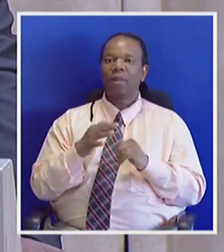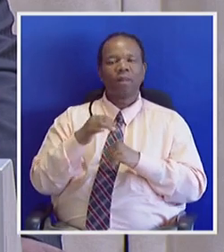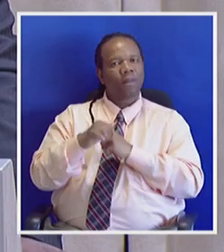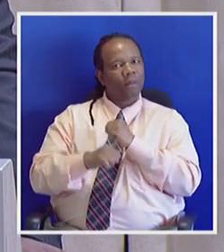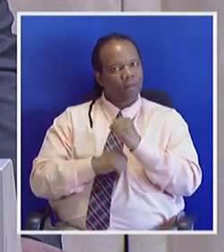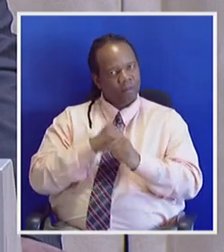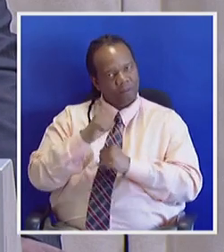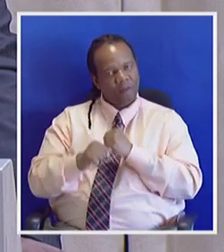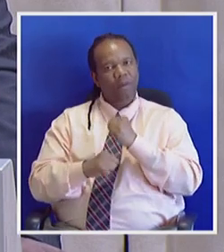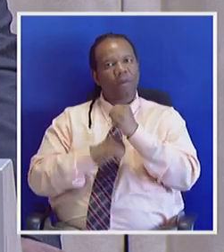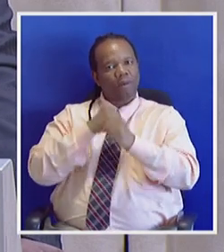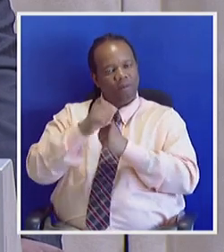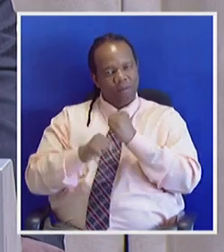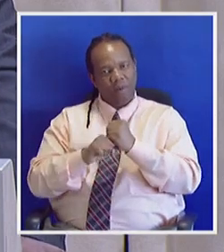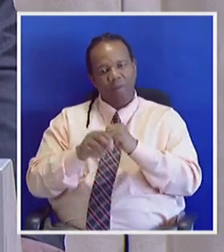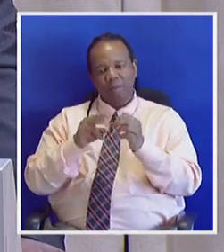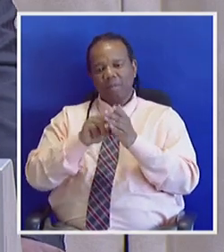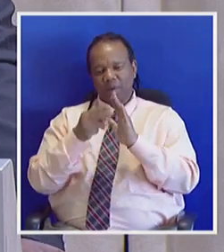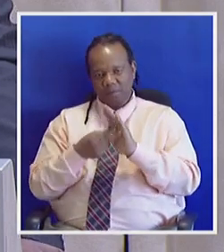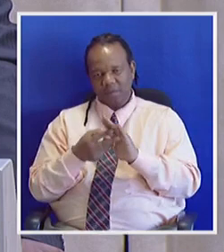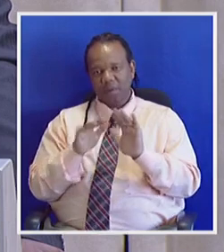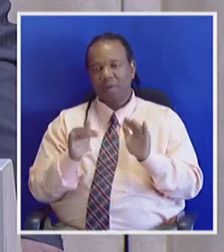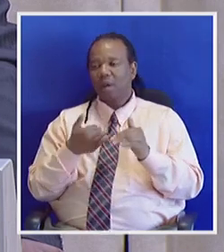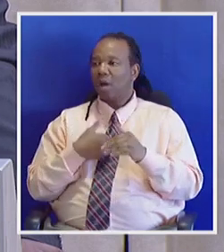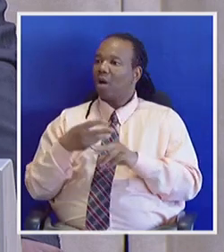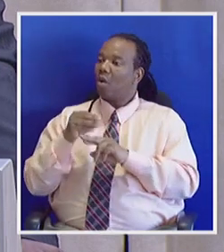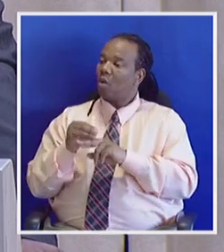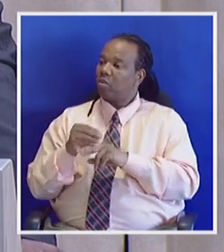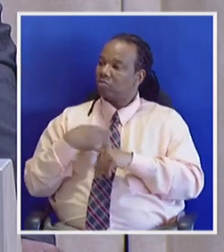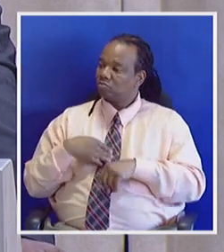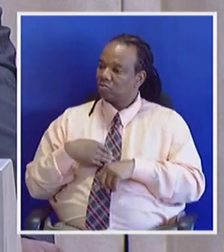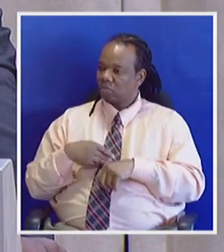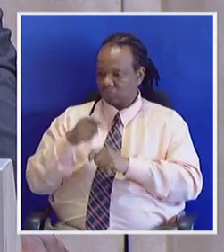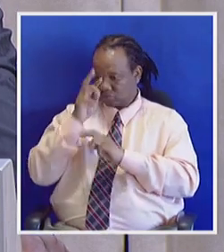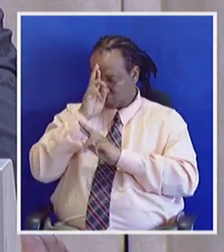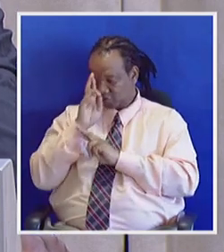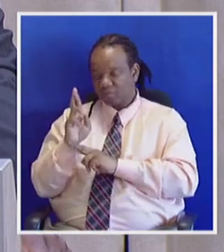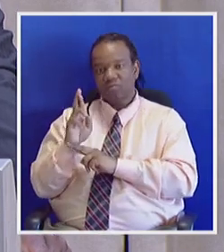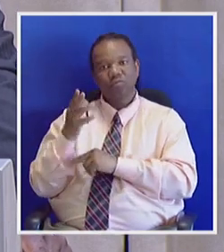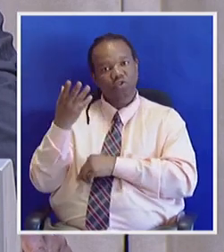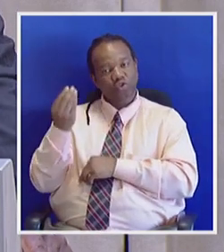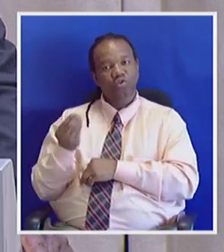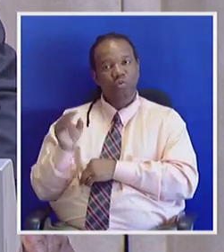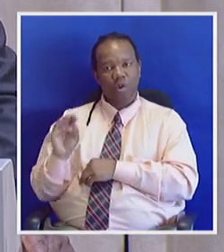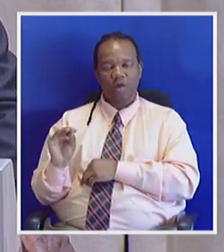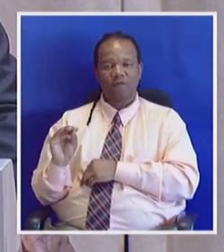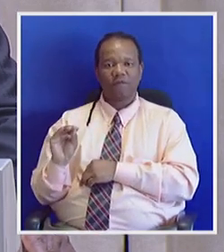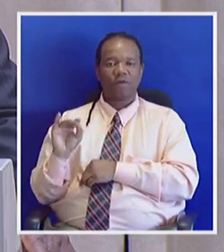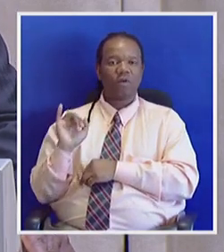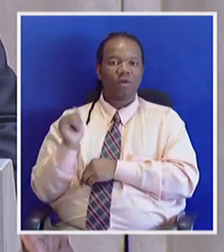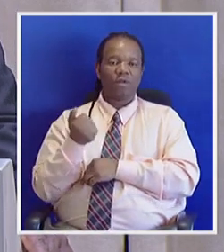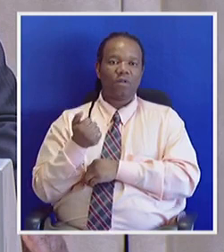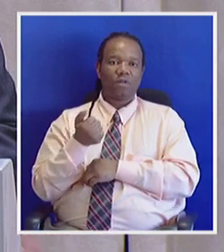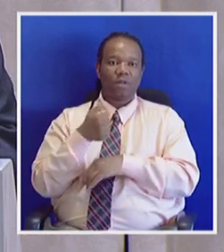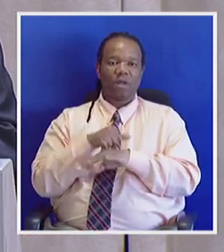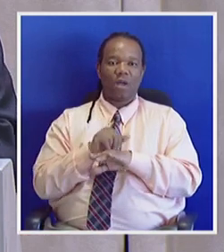workers in our country will have their dignity restored. On the broader question of unemployment and poverty, government